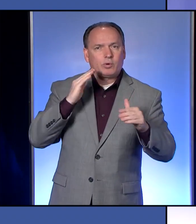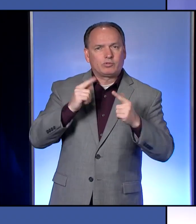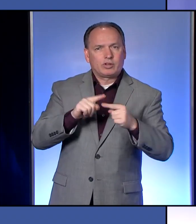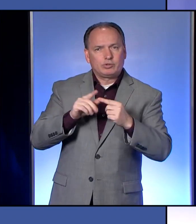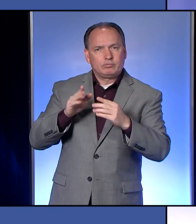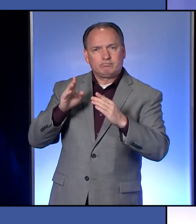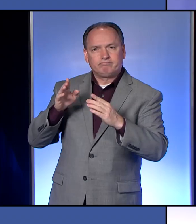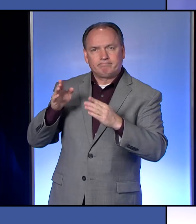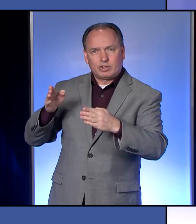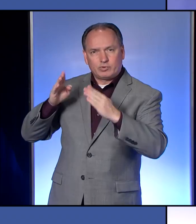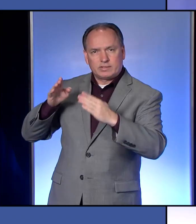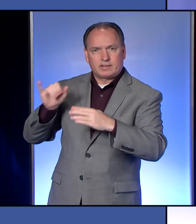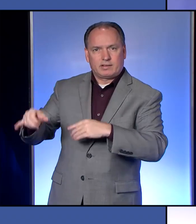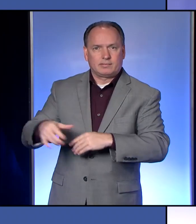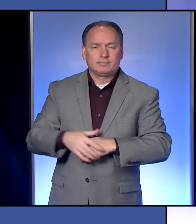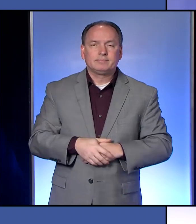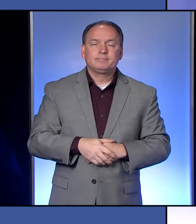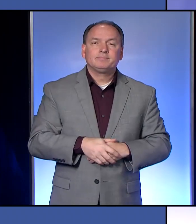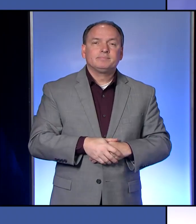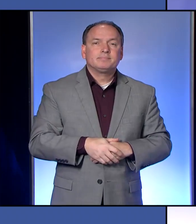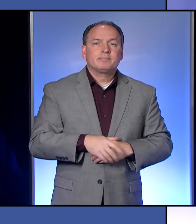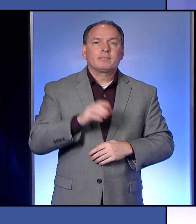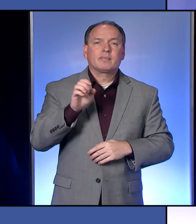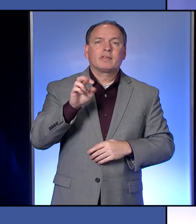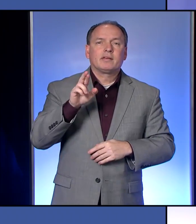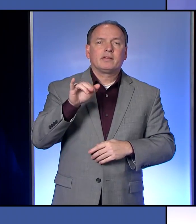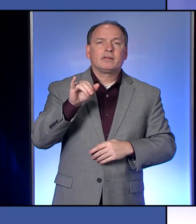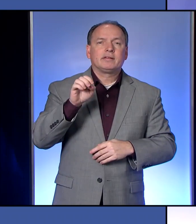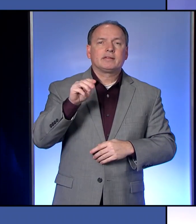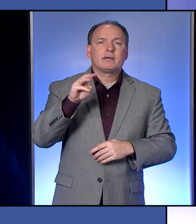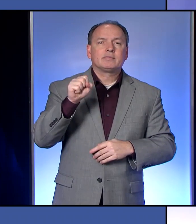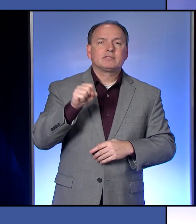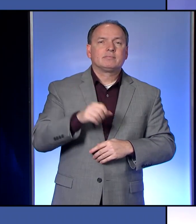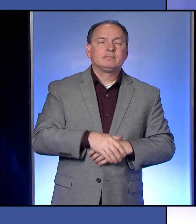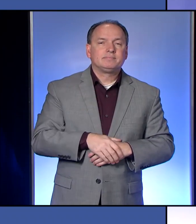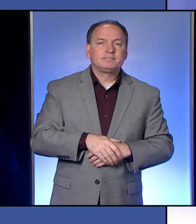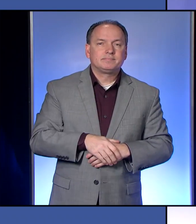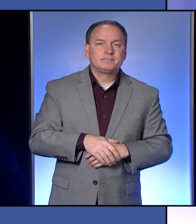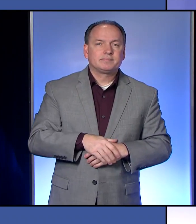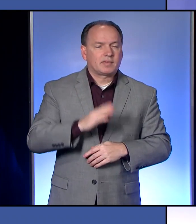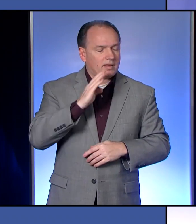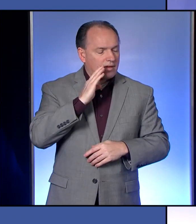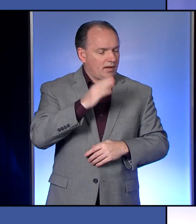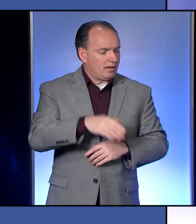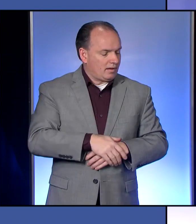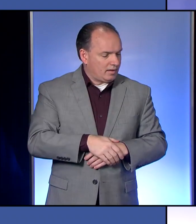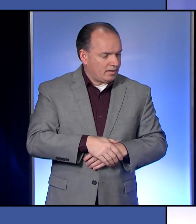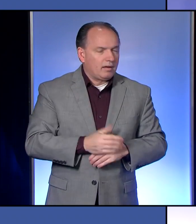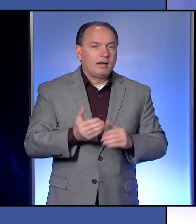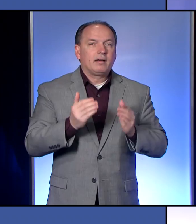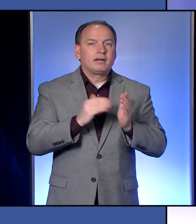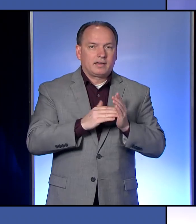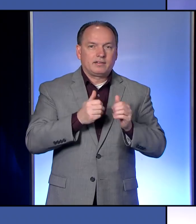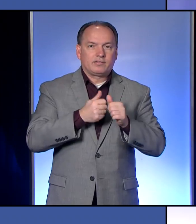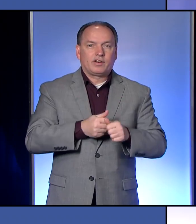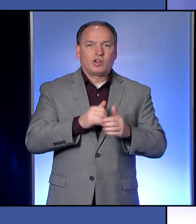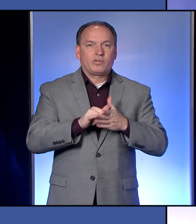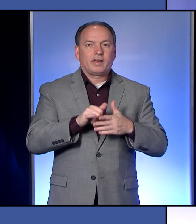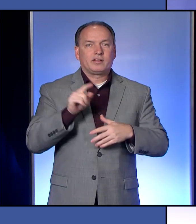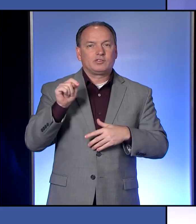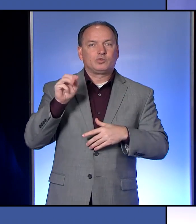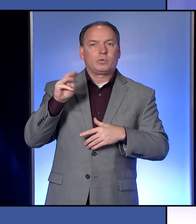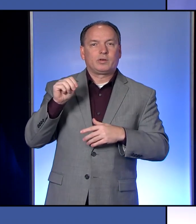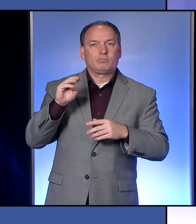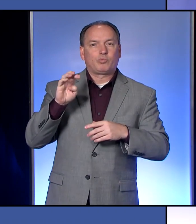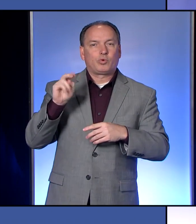address this. Erie Times News. Hi, Kathy, it's David. And again, follow up on Twinbrook.